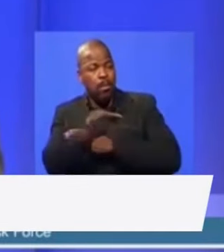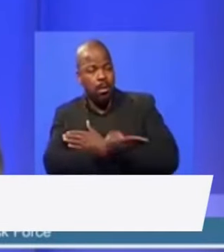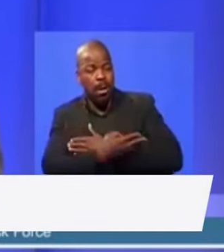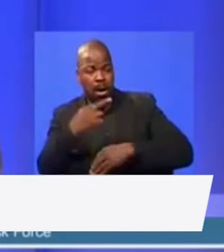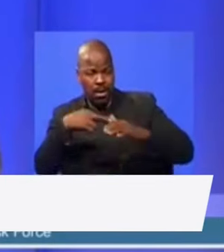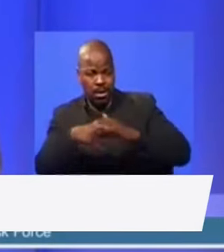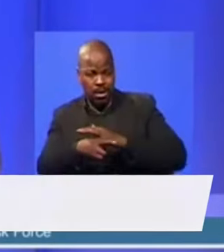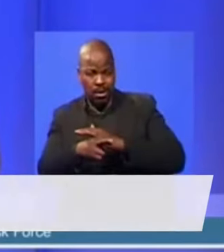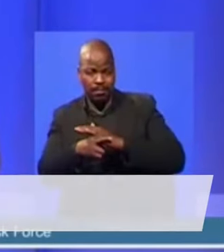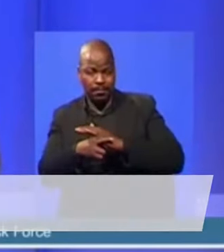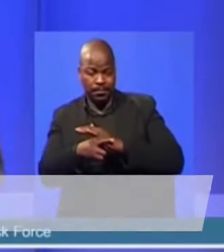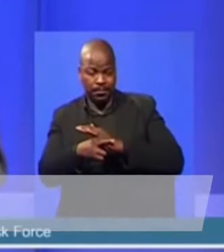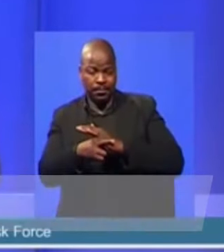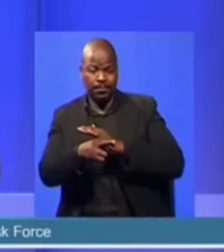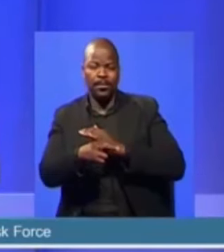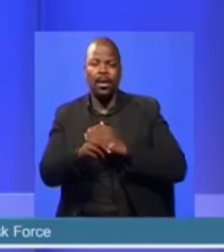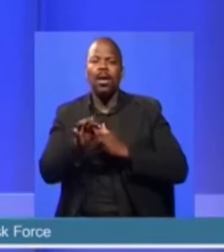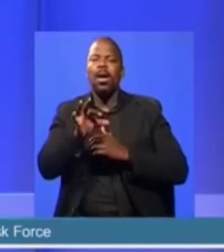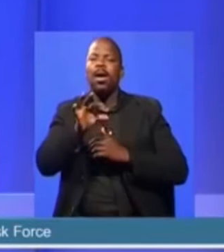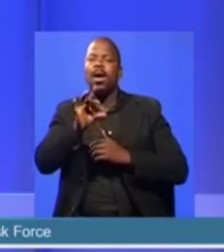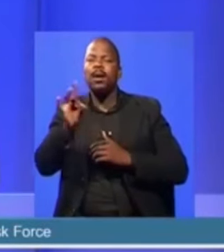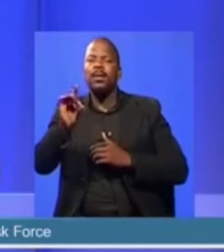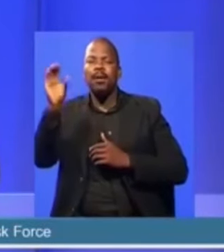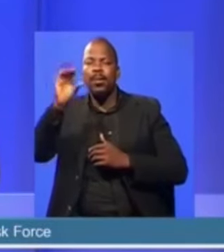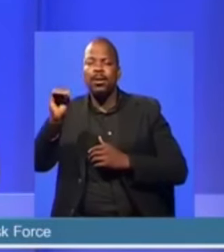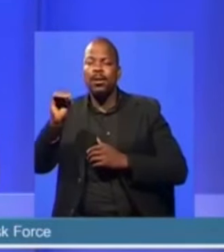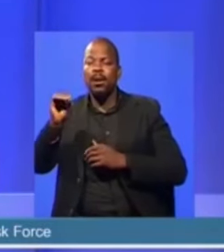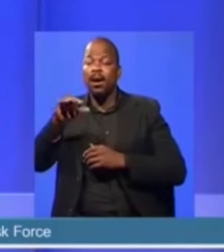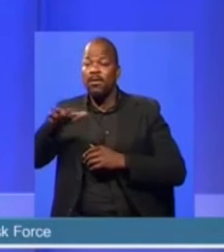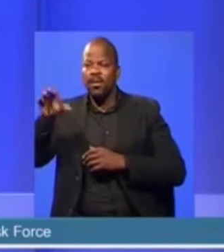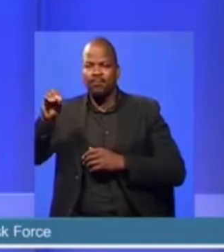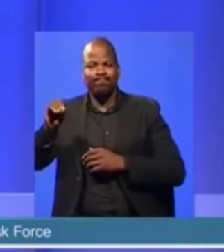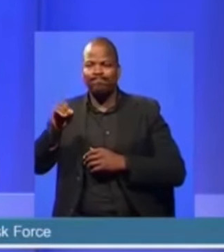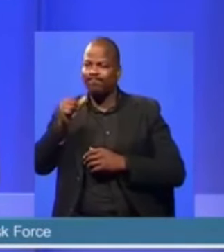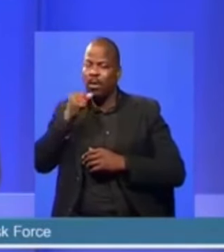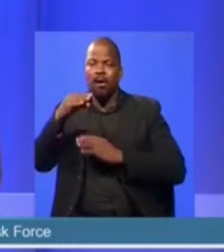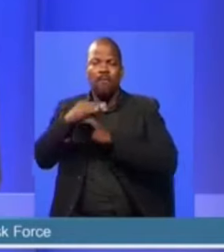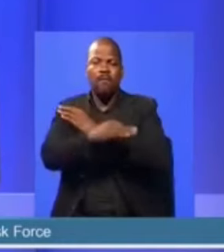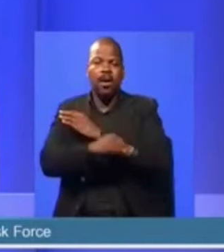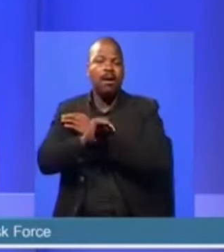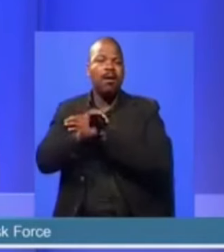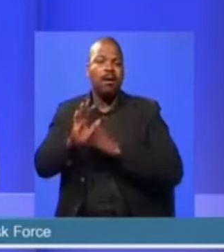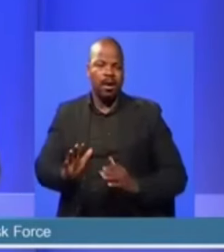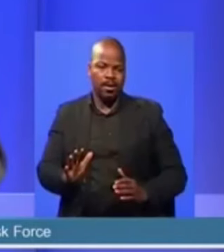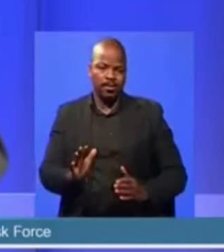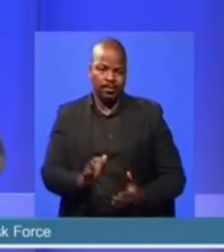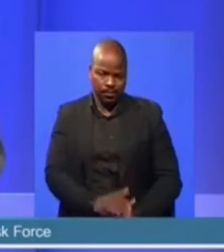cases, and 80% of these 50 cases were non-citizen.